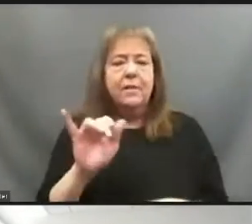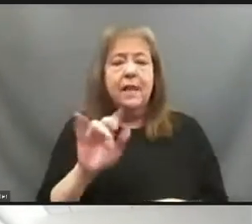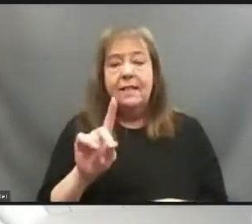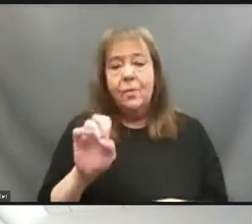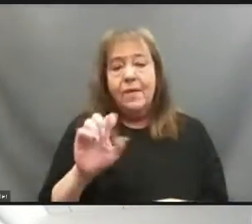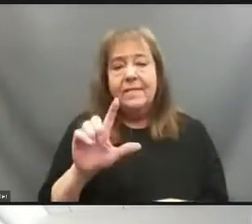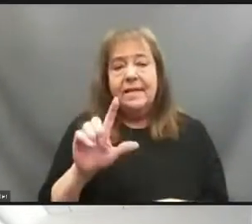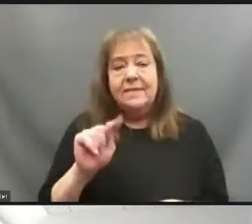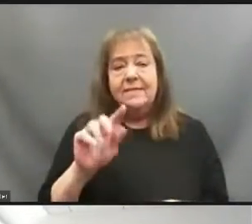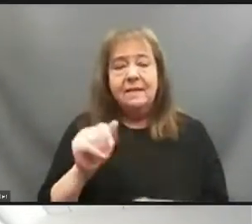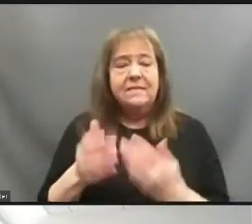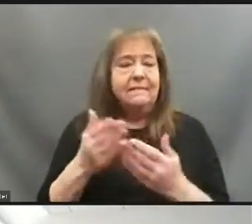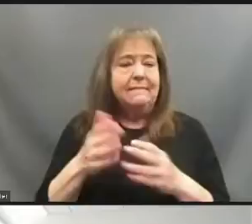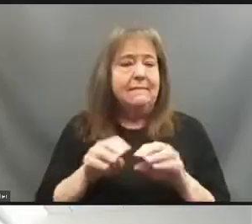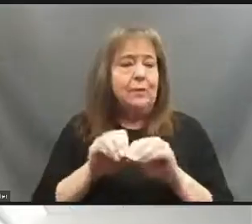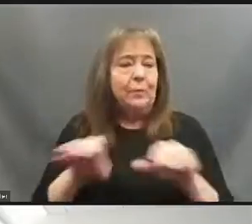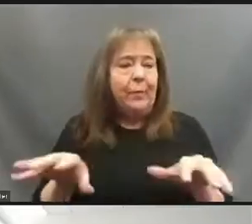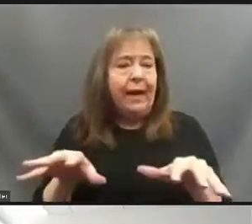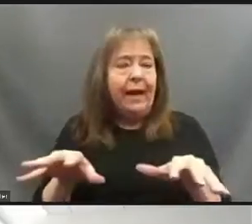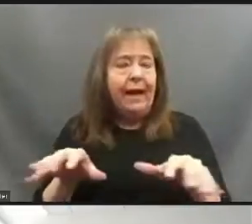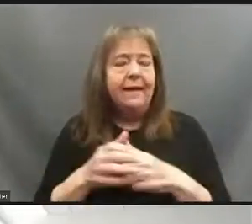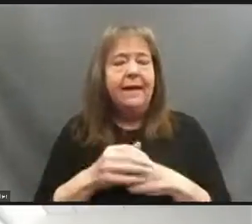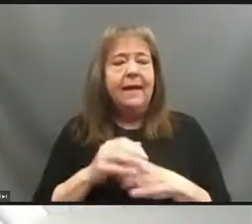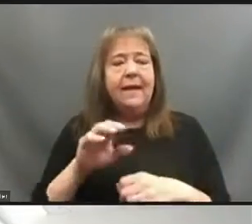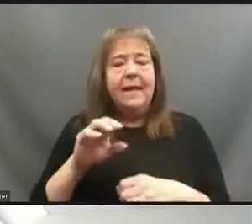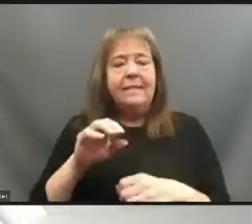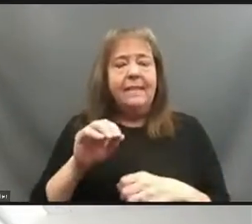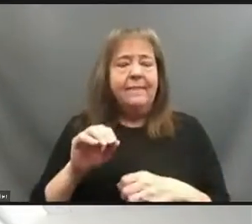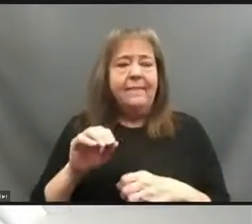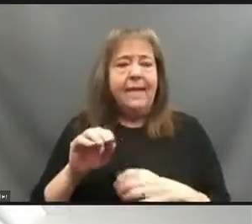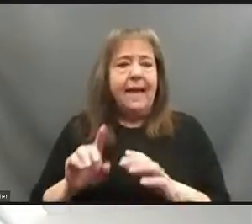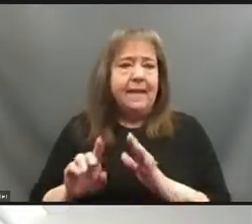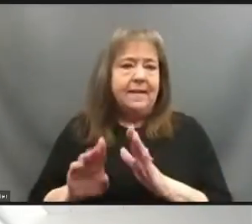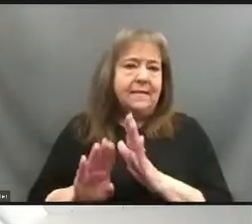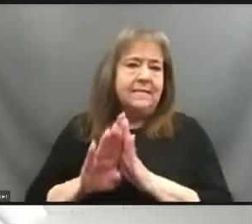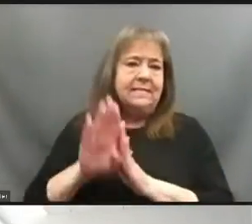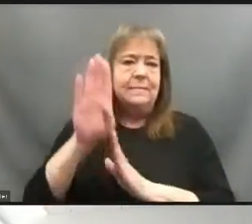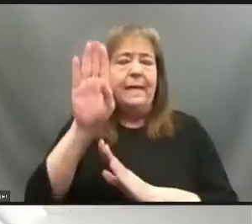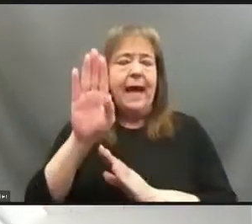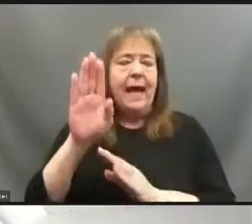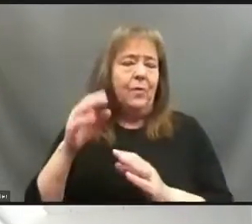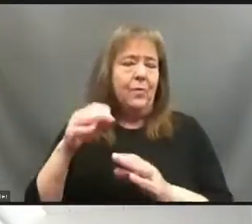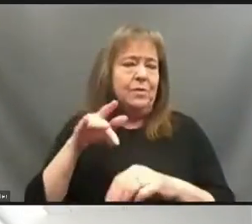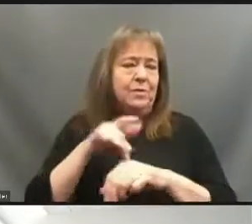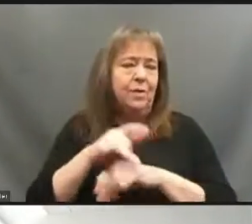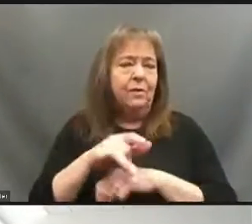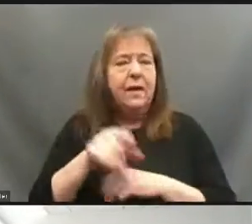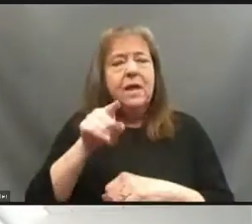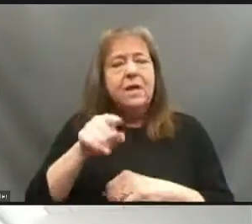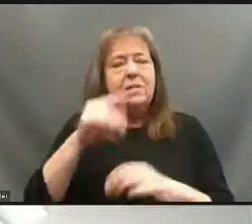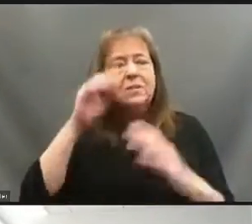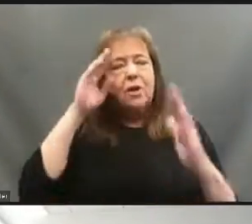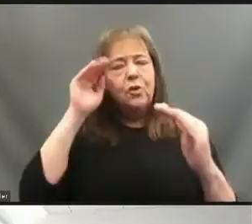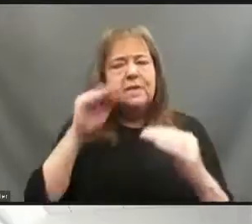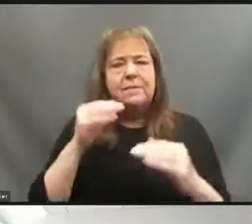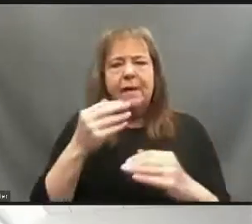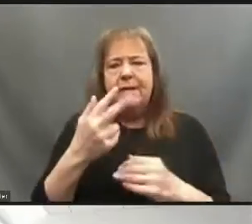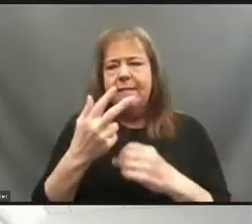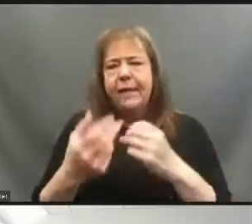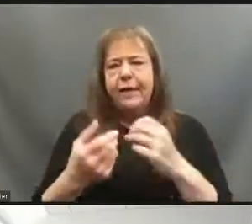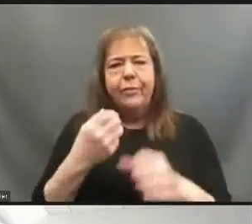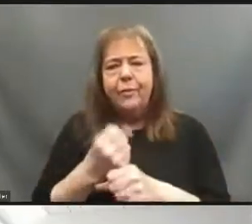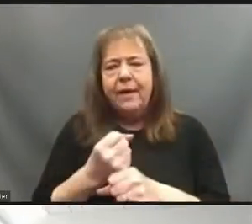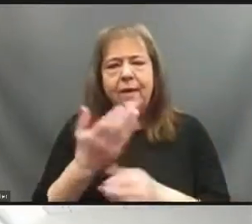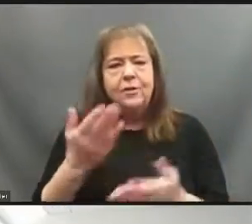so transmissive, it was the spike hit a little bit earlier. So do you think, in the next 3 or so years or whatever, it could